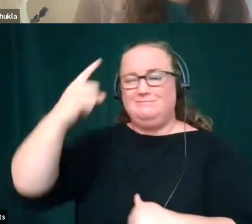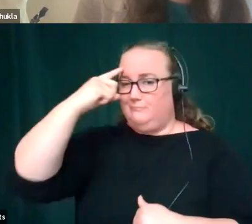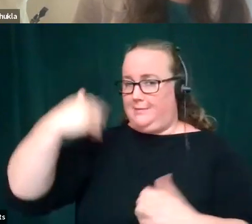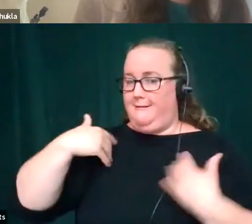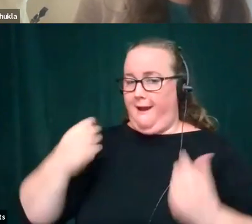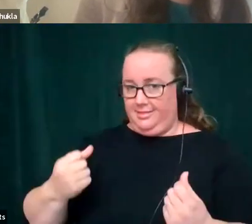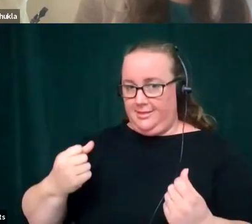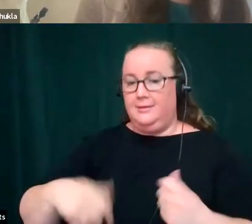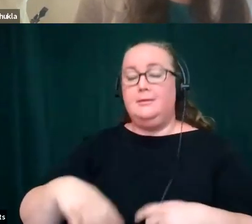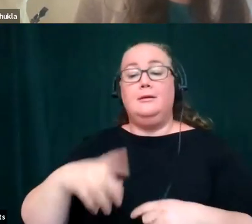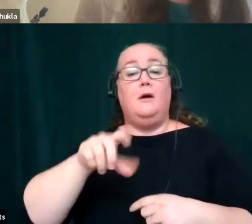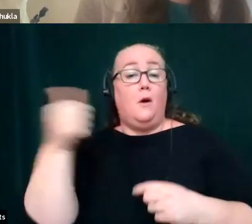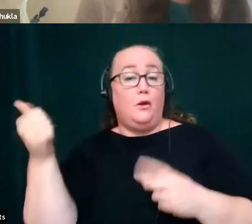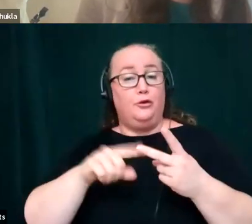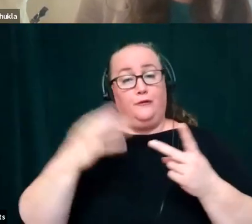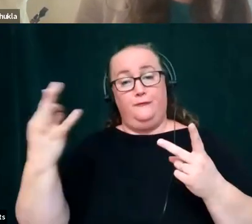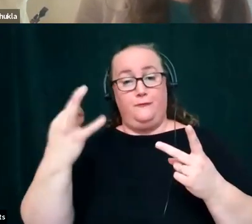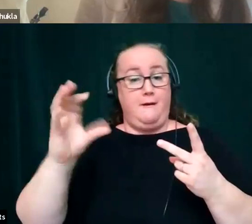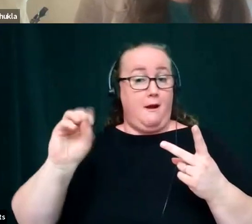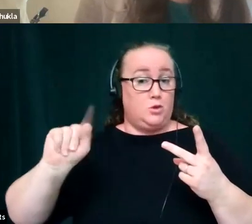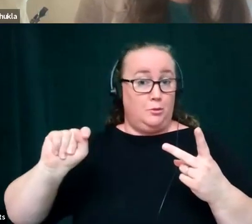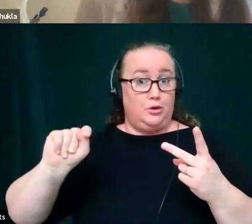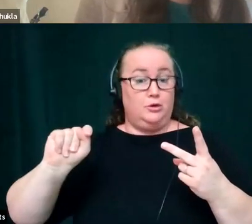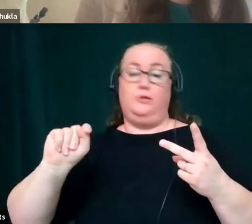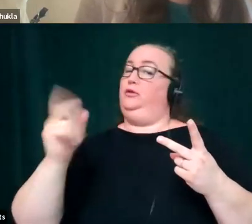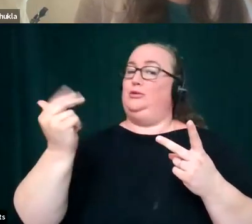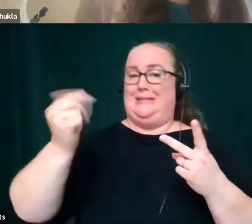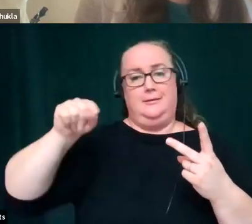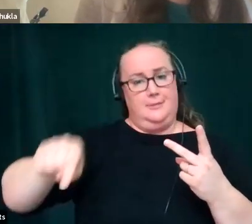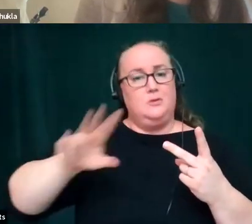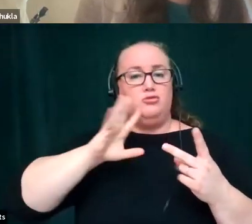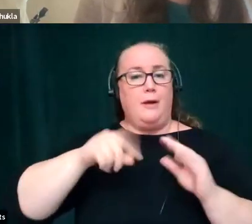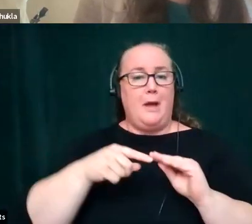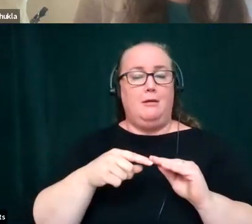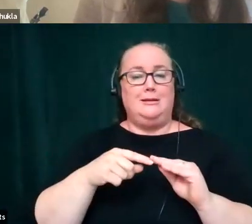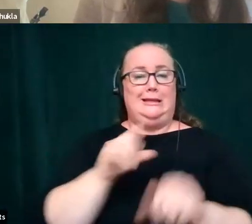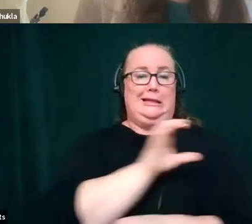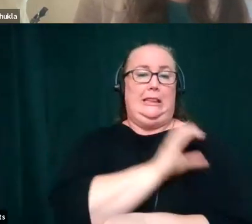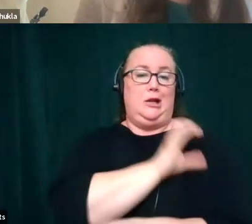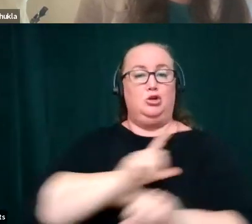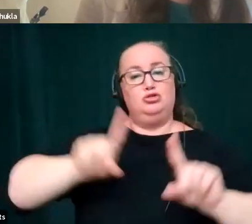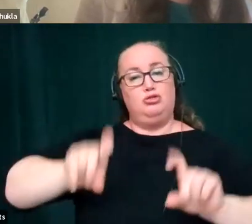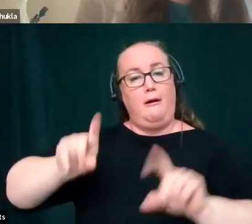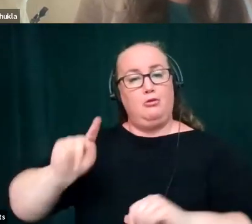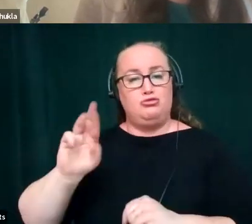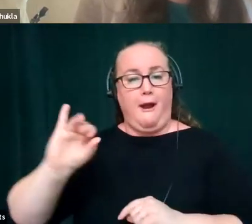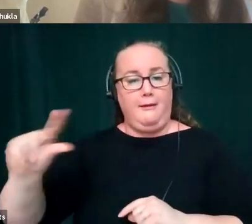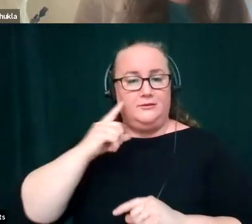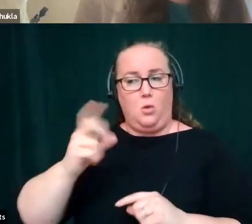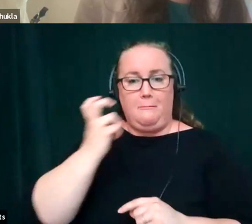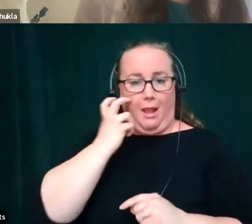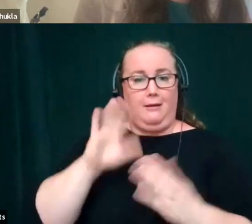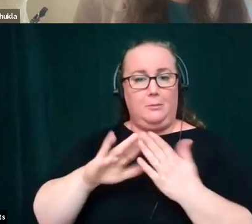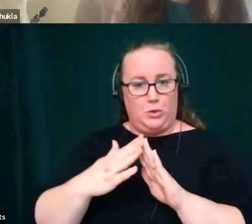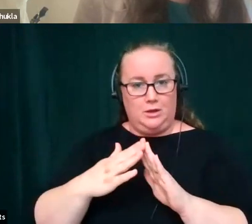On Friday, October 13th, we are going to have one discussing clinical trials for the blind community. Both webinars